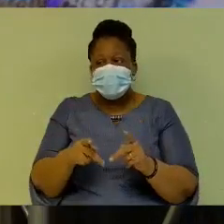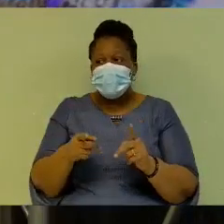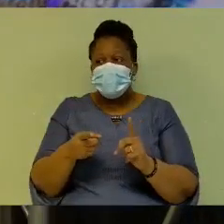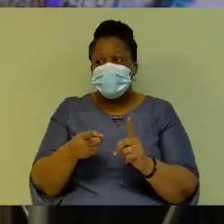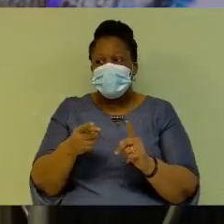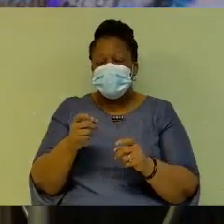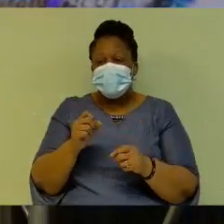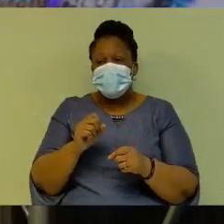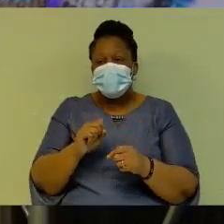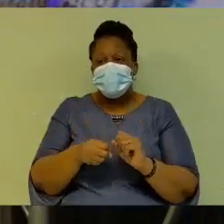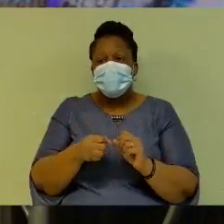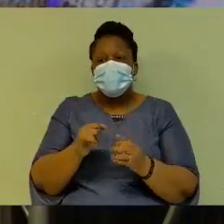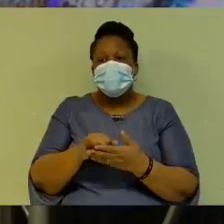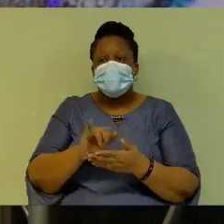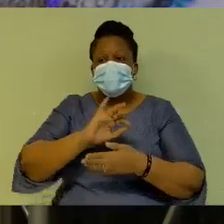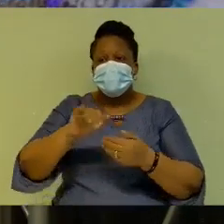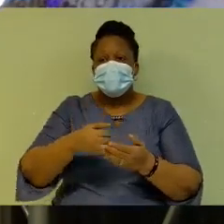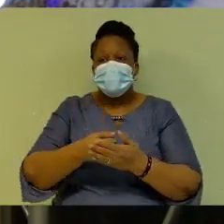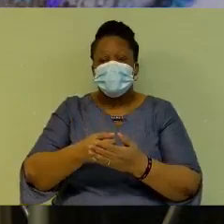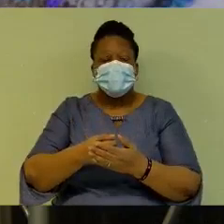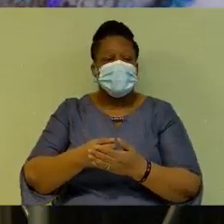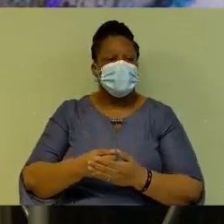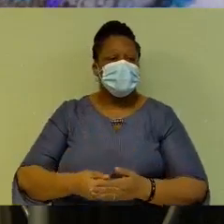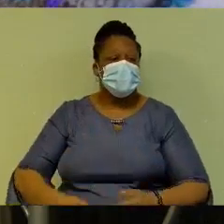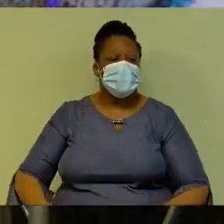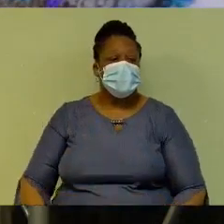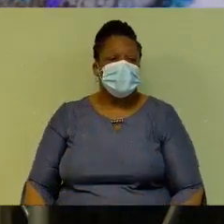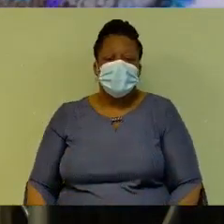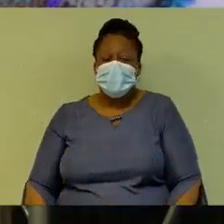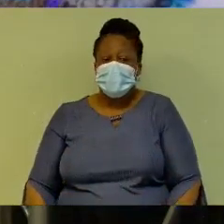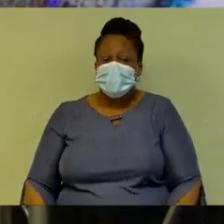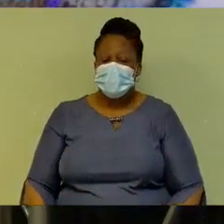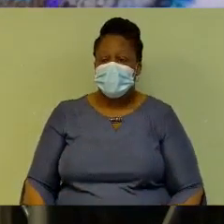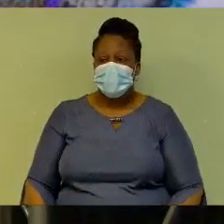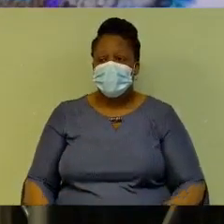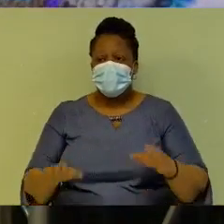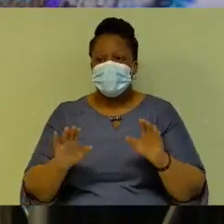private sector, faith-based organizations,